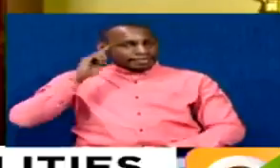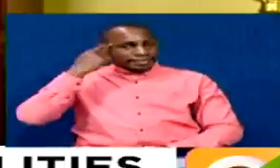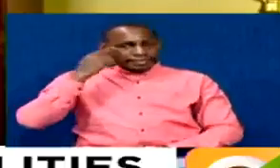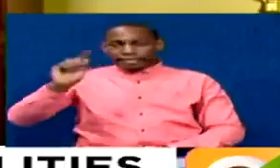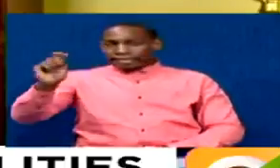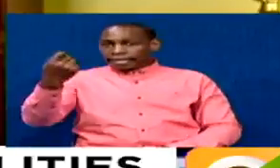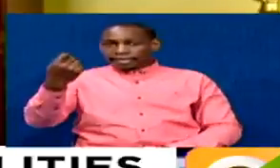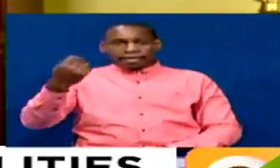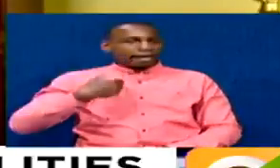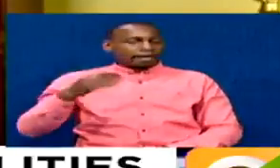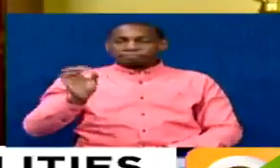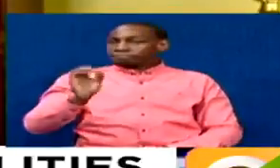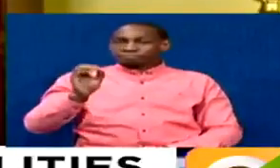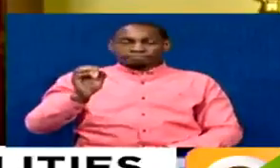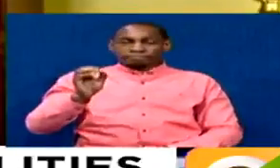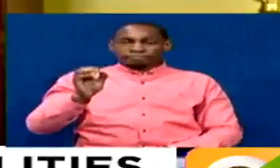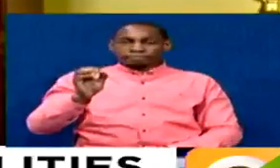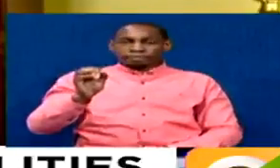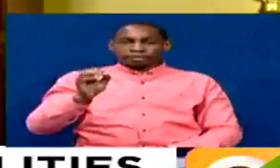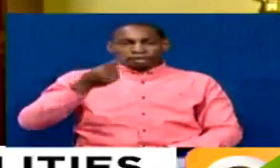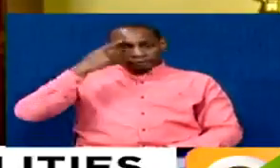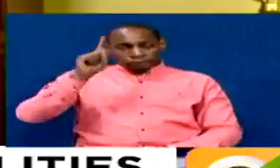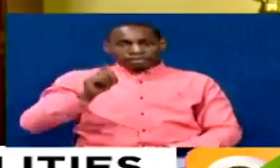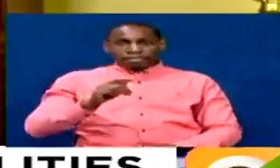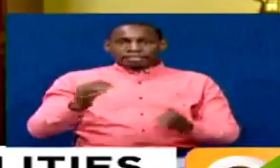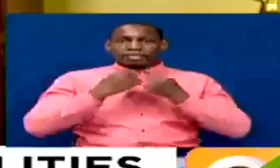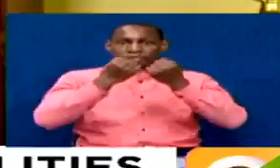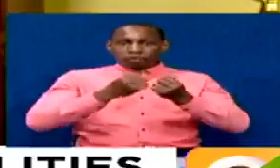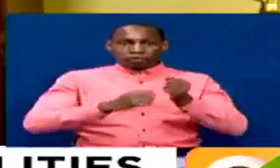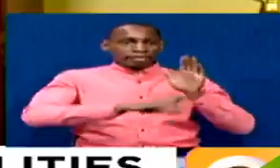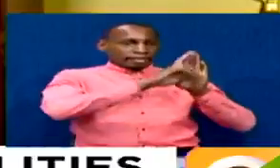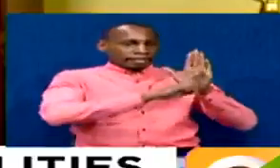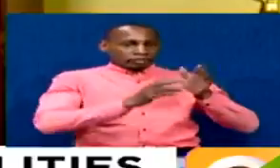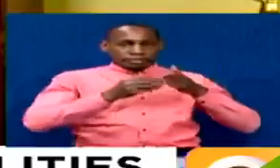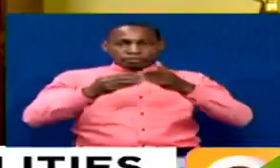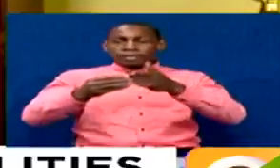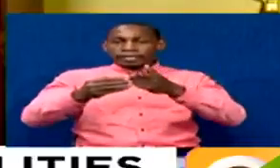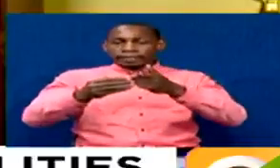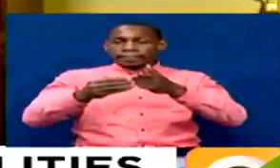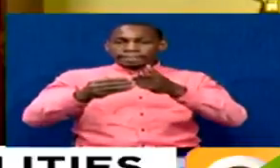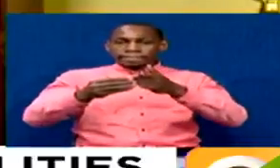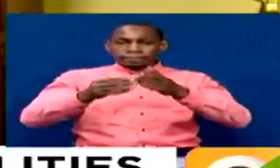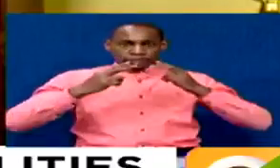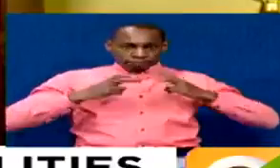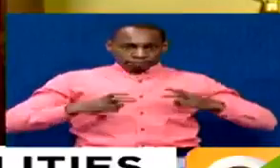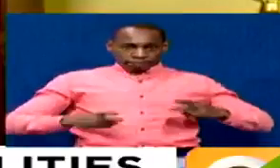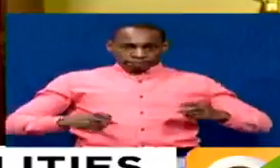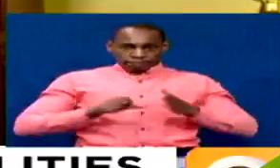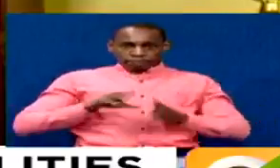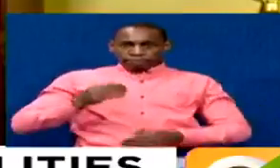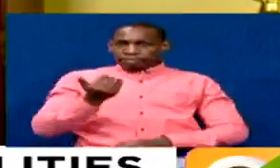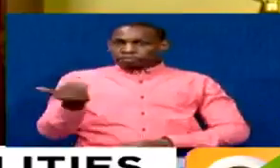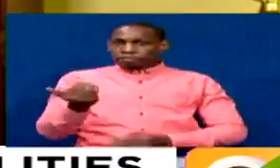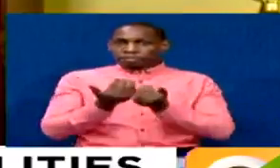a country we do not have a comprehensive policy or guidelines on how to go about screening for children who are